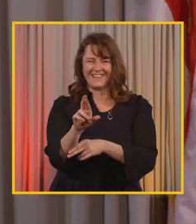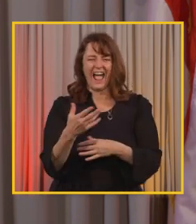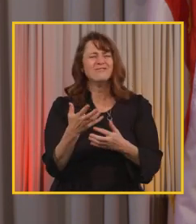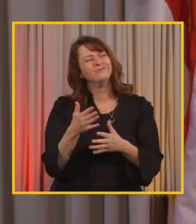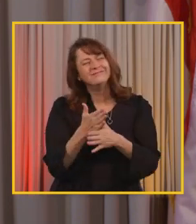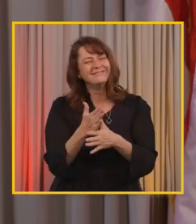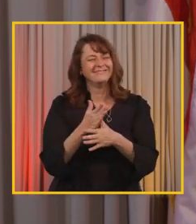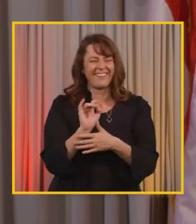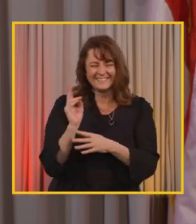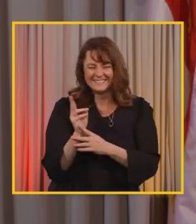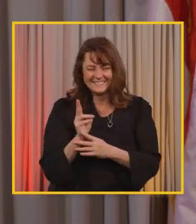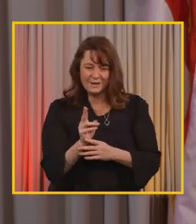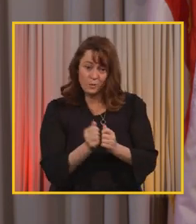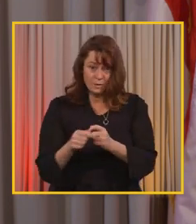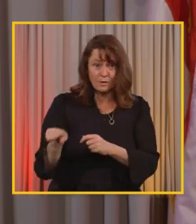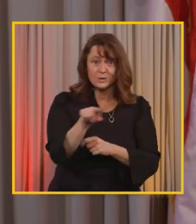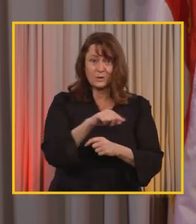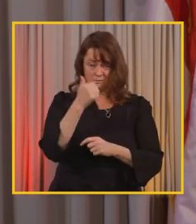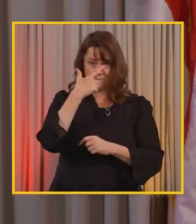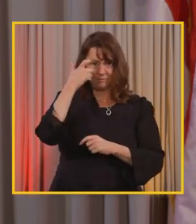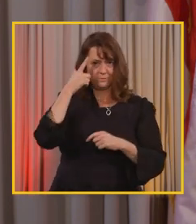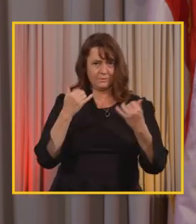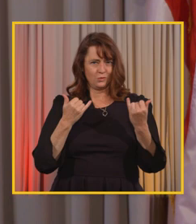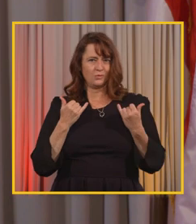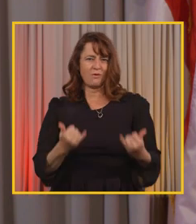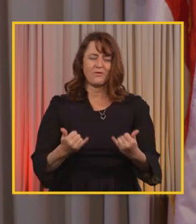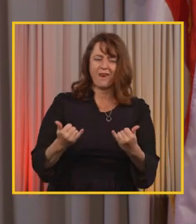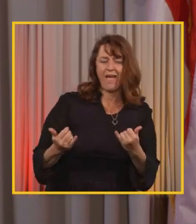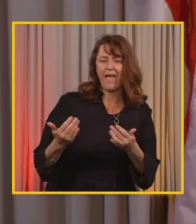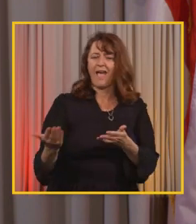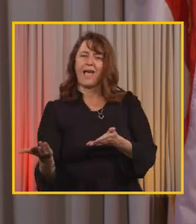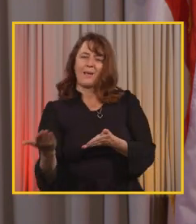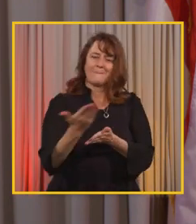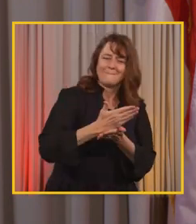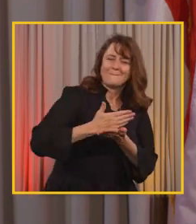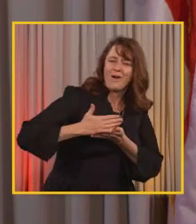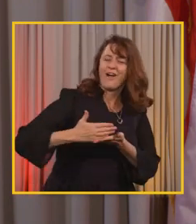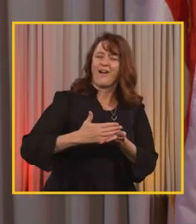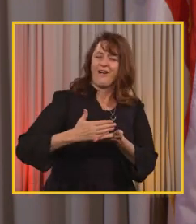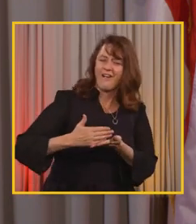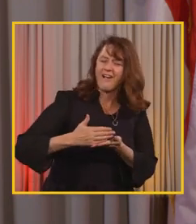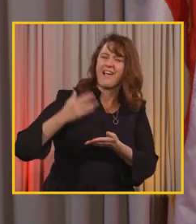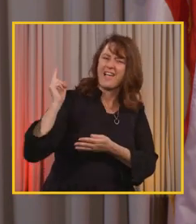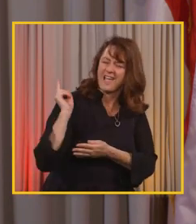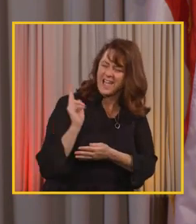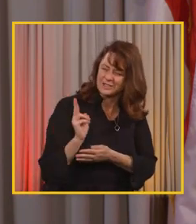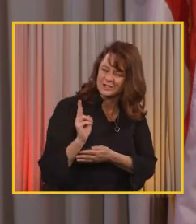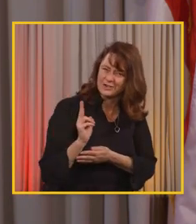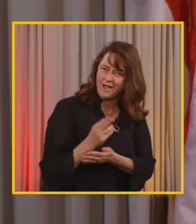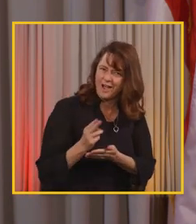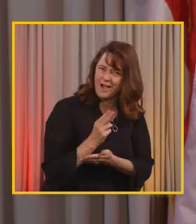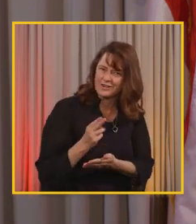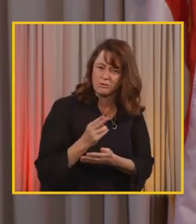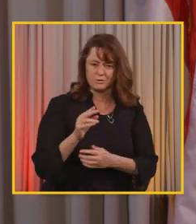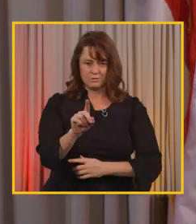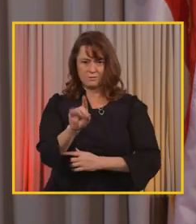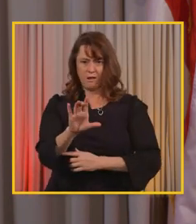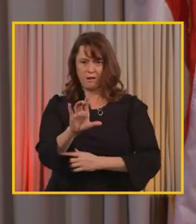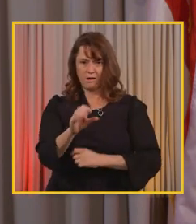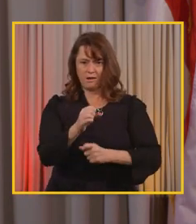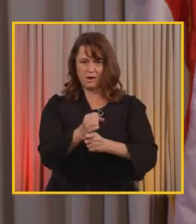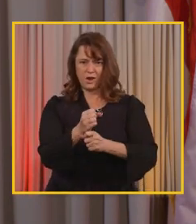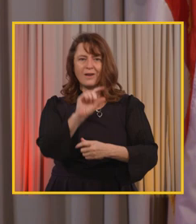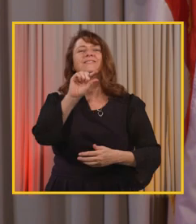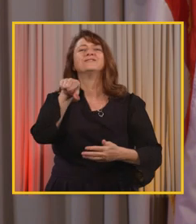centennial graduates. As a former student of Hartnell Community College, I know of the challenges,